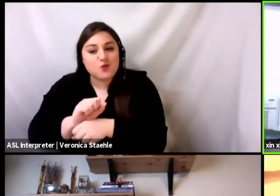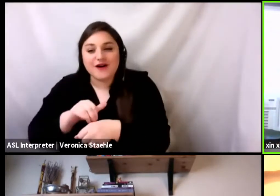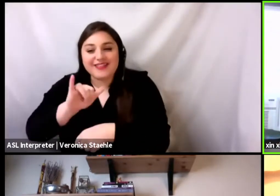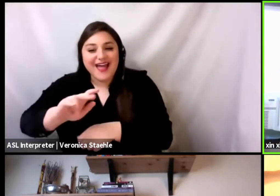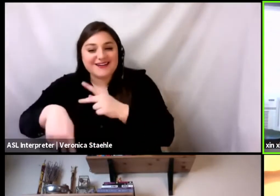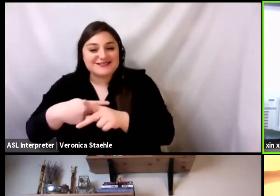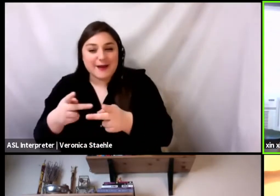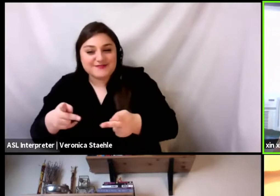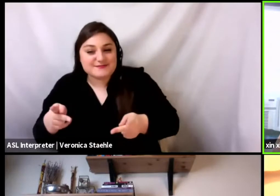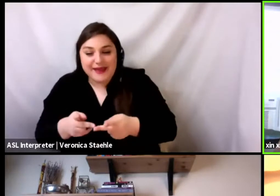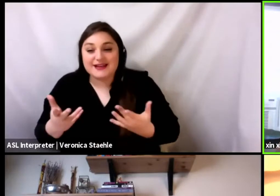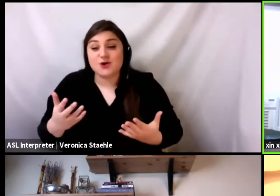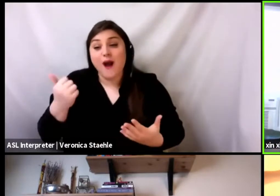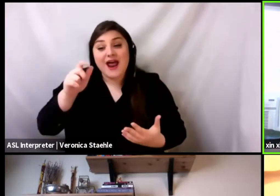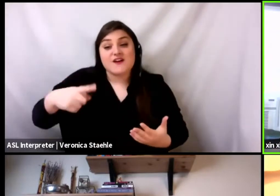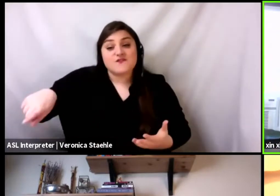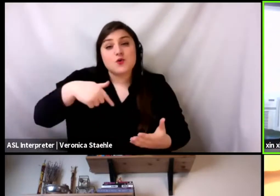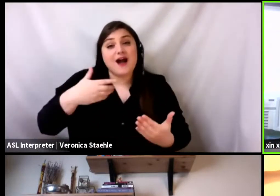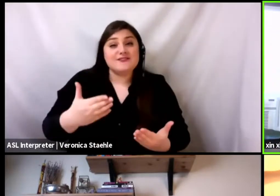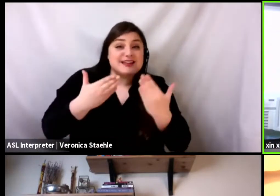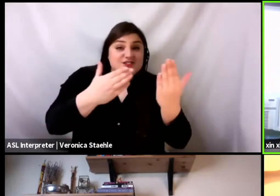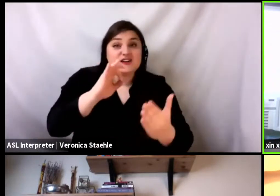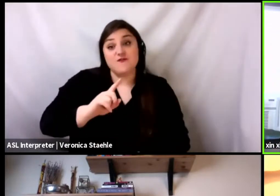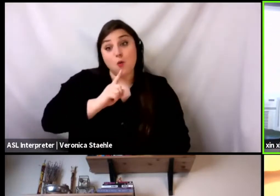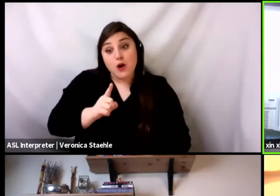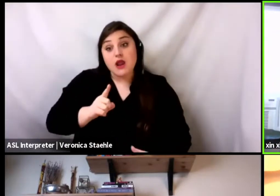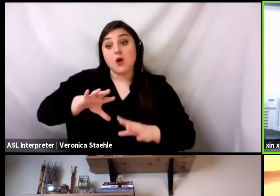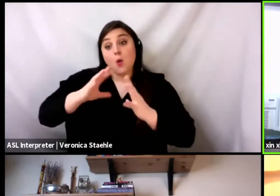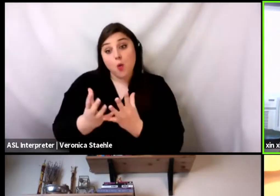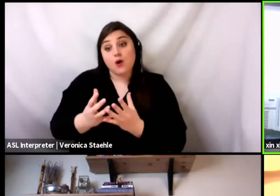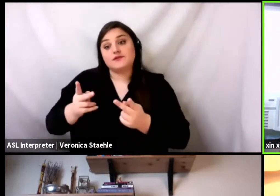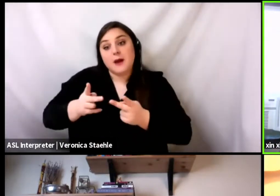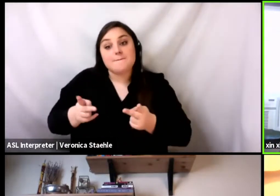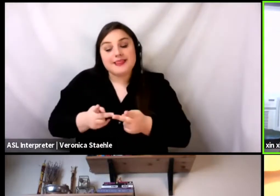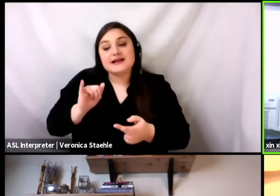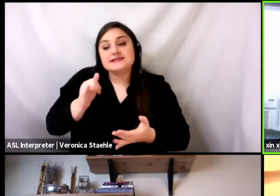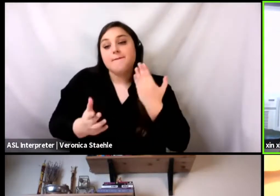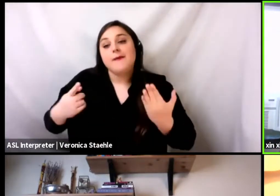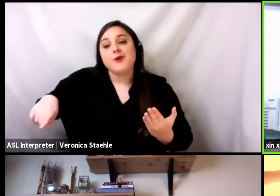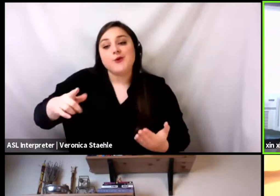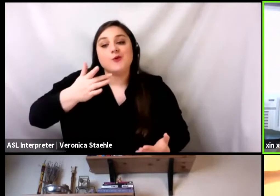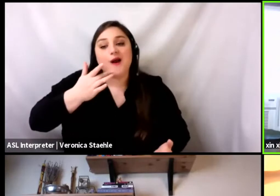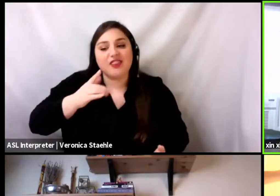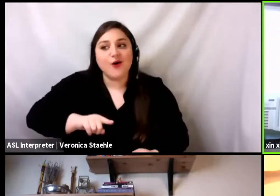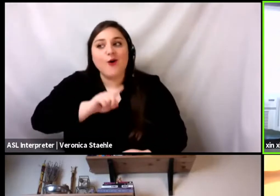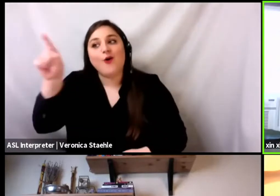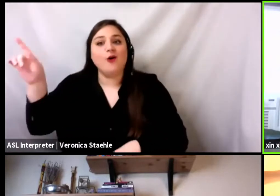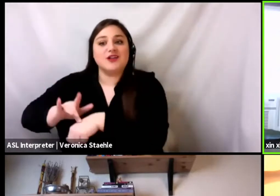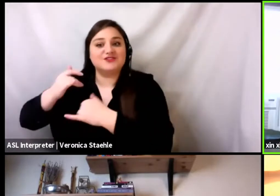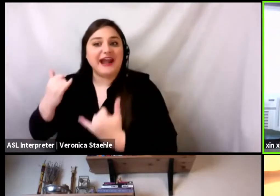any suggestion of a place that you would maybe rather be right now?